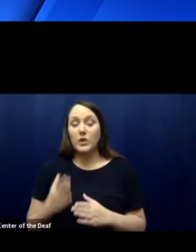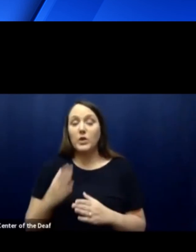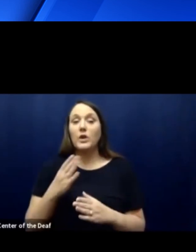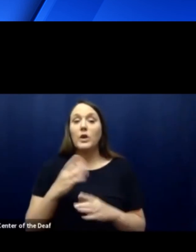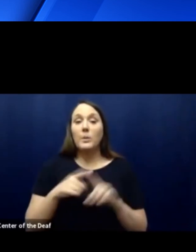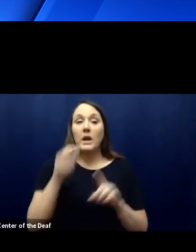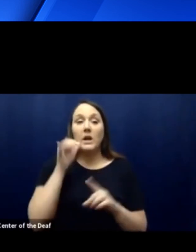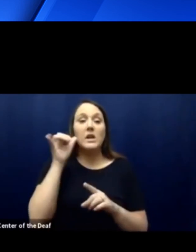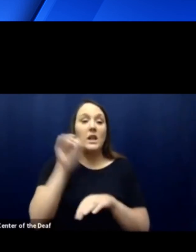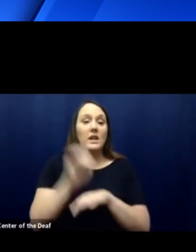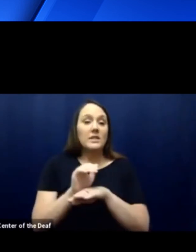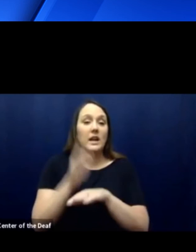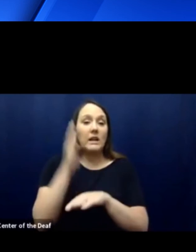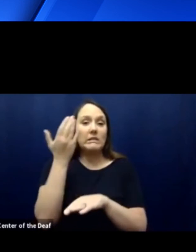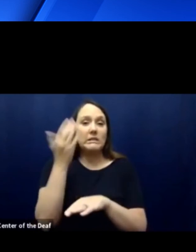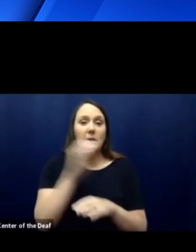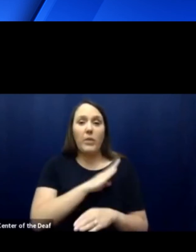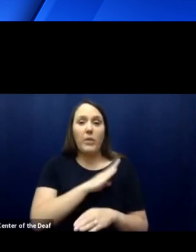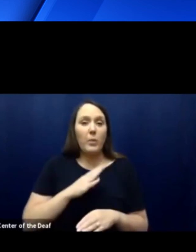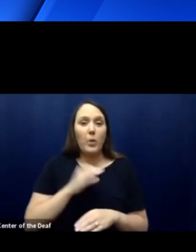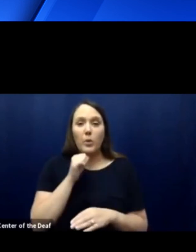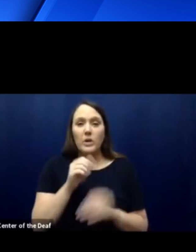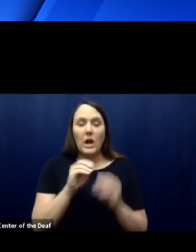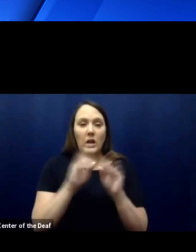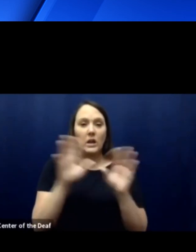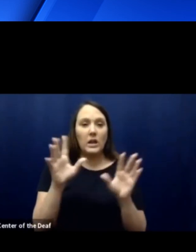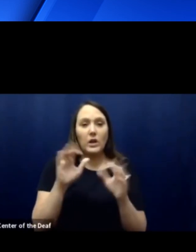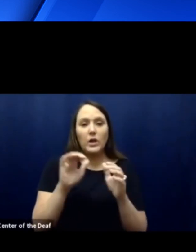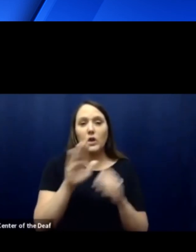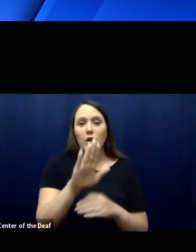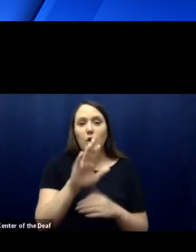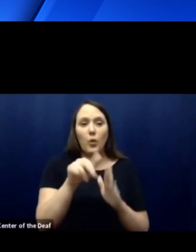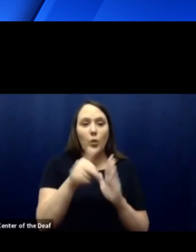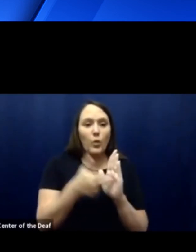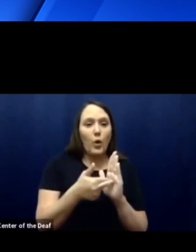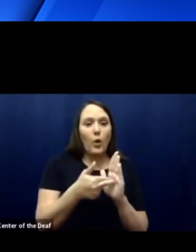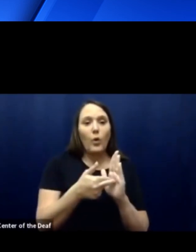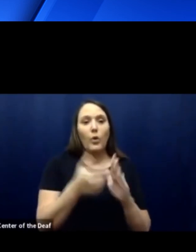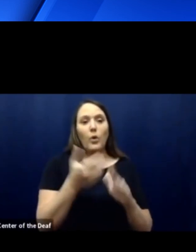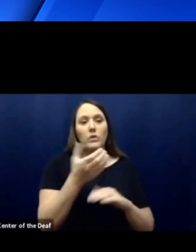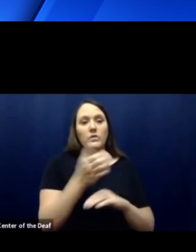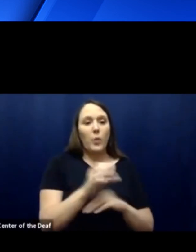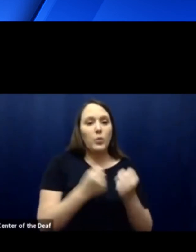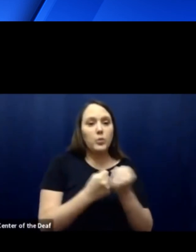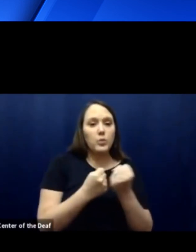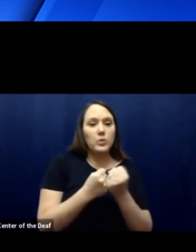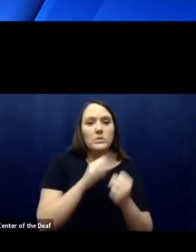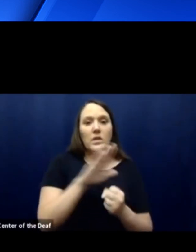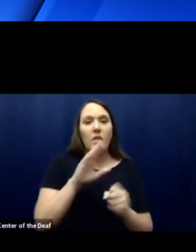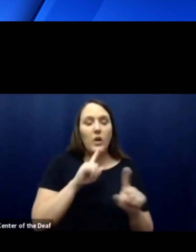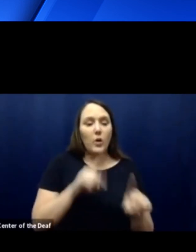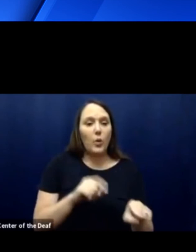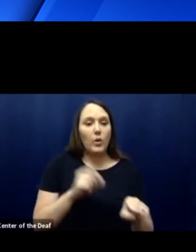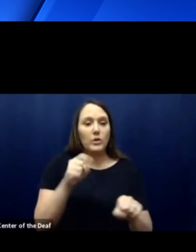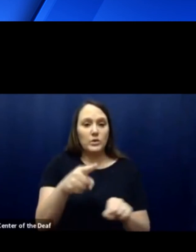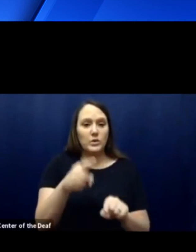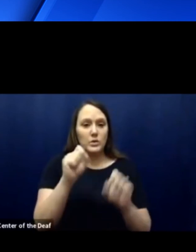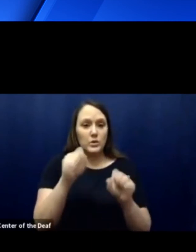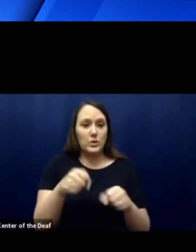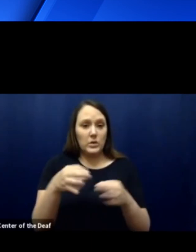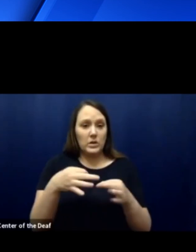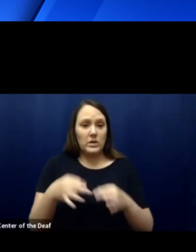either unaware of this authority or unclear on the role of Dr. Buchanan as an enforcer of their orders. Can you explain this